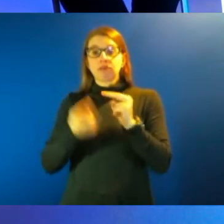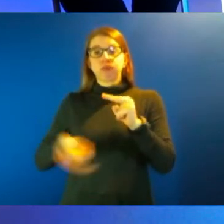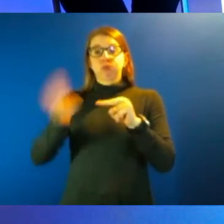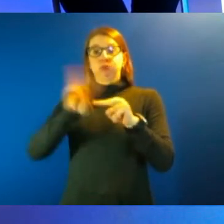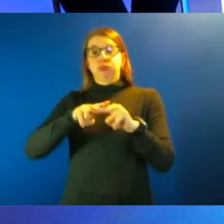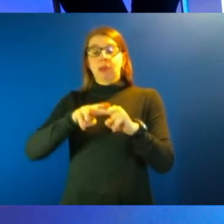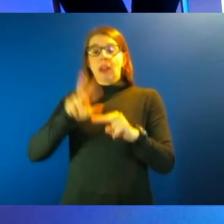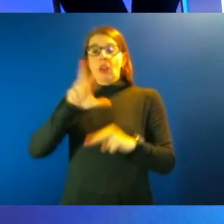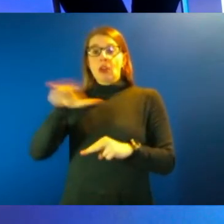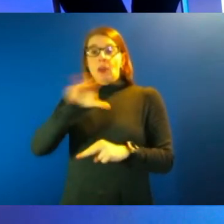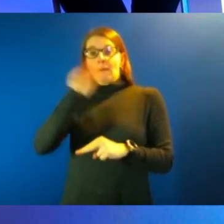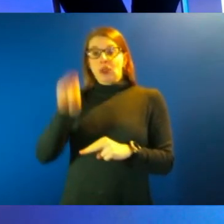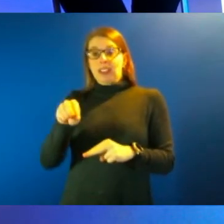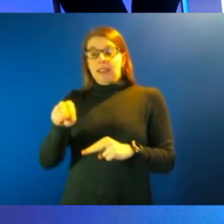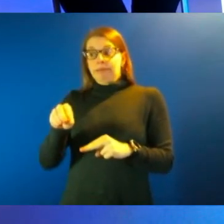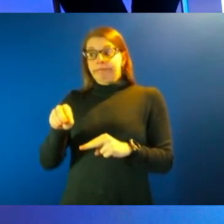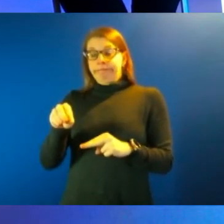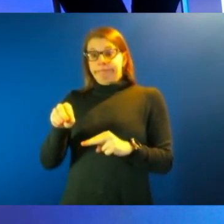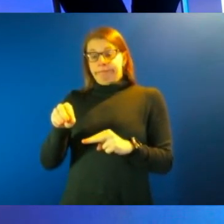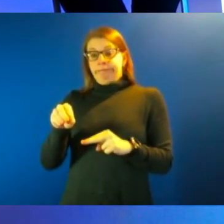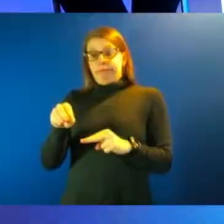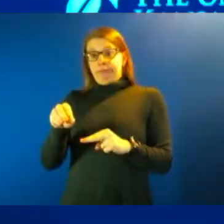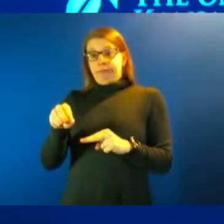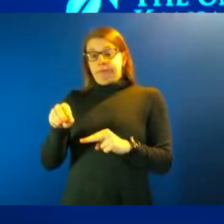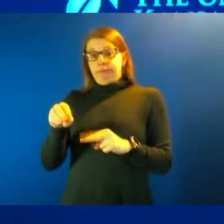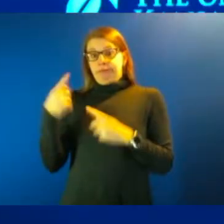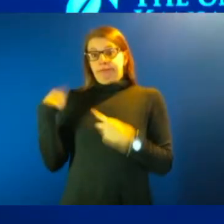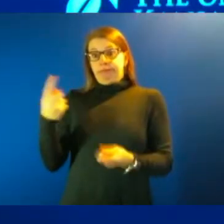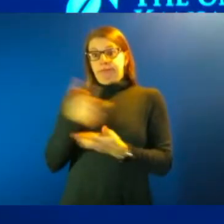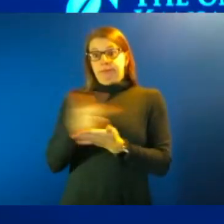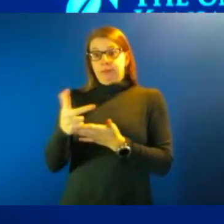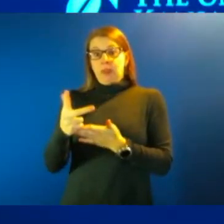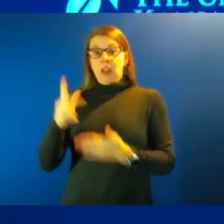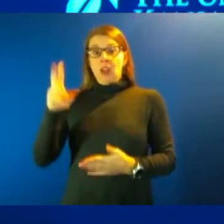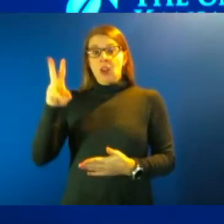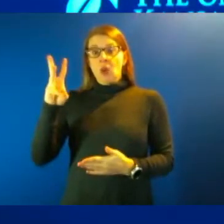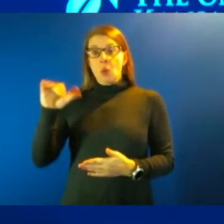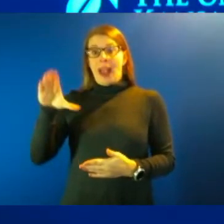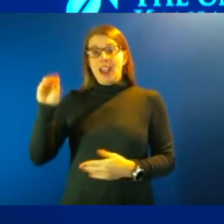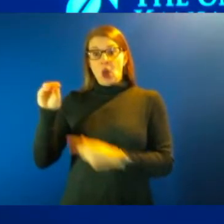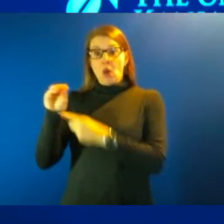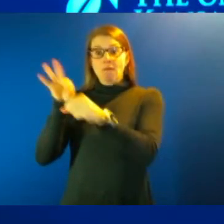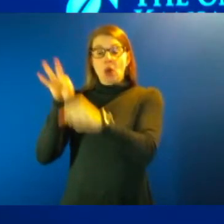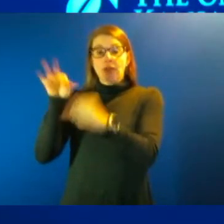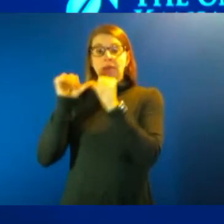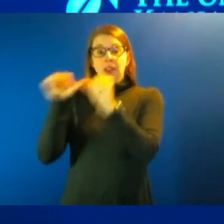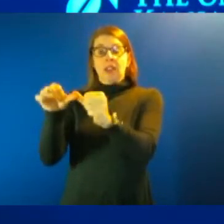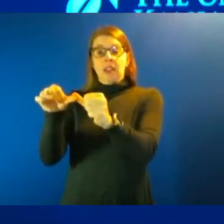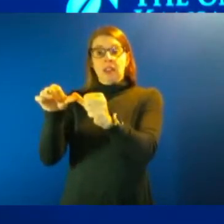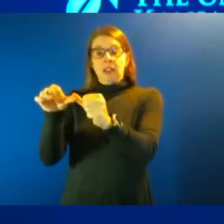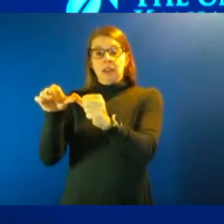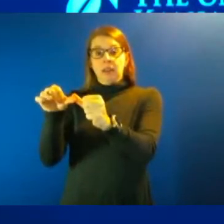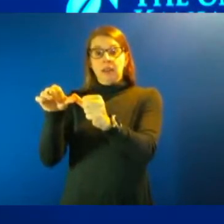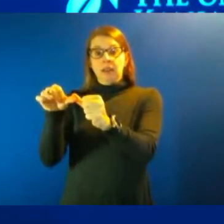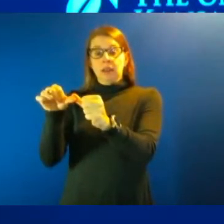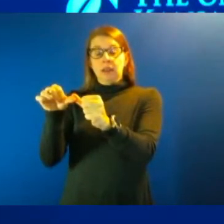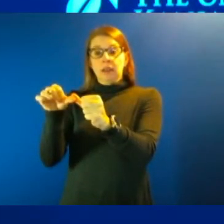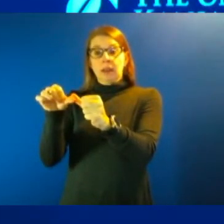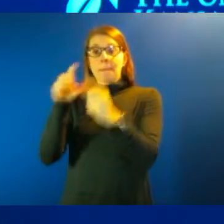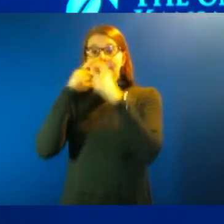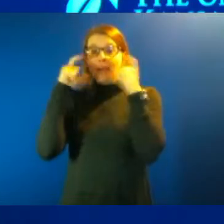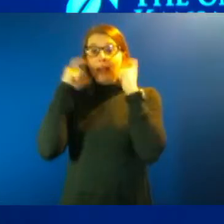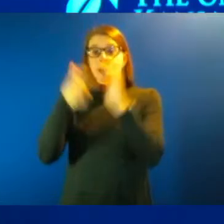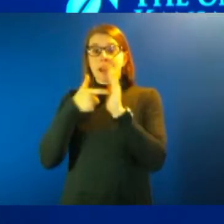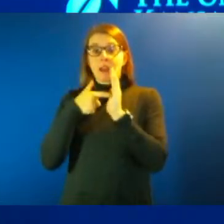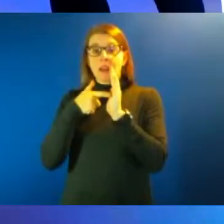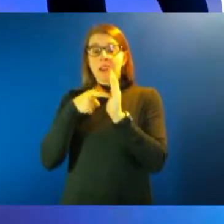weeks. And fortunately, Wyandotte County last night voted to extend their mask mandate until January the 6th. Well done, Wyandotte.